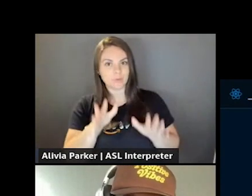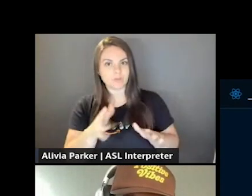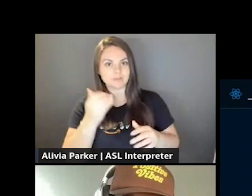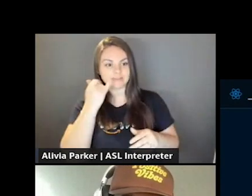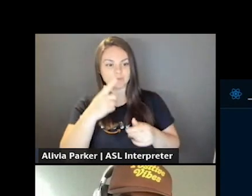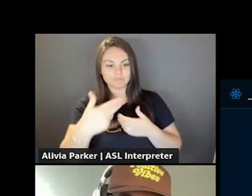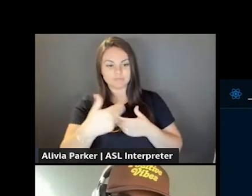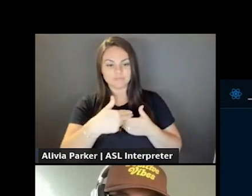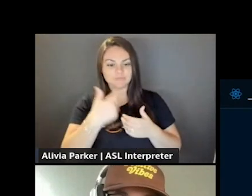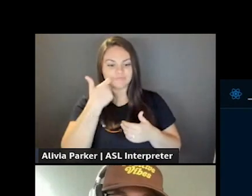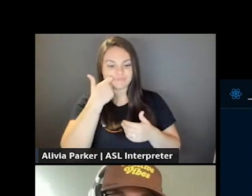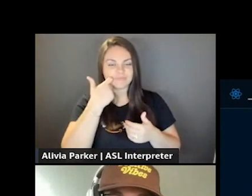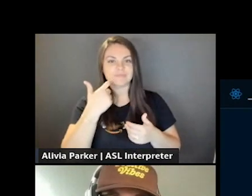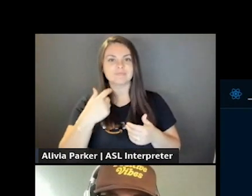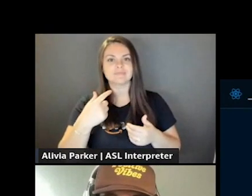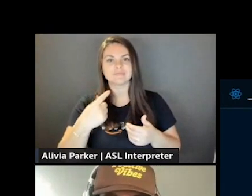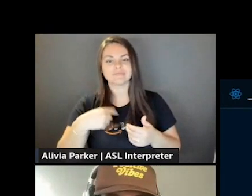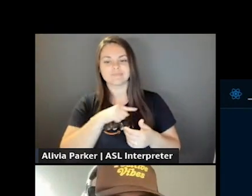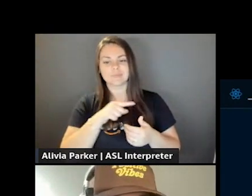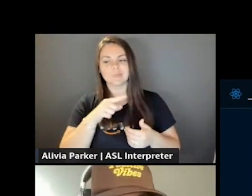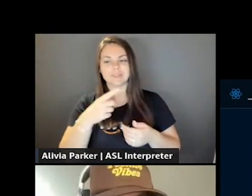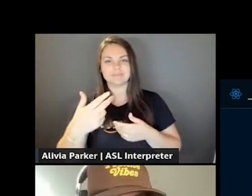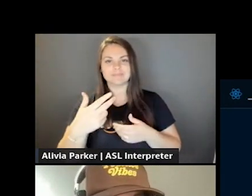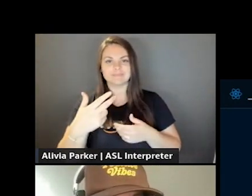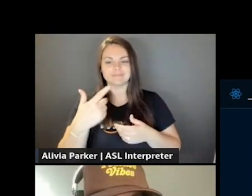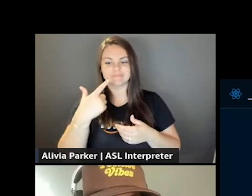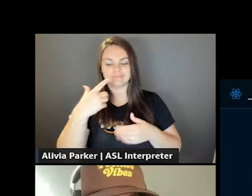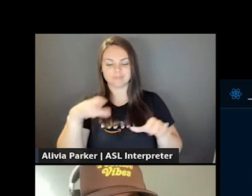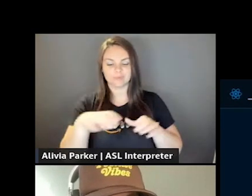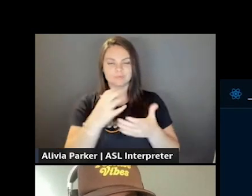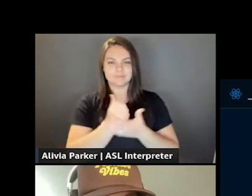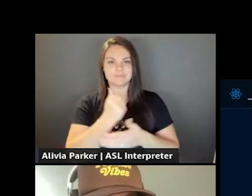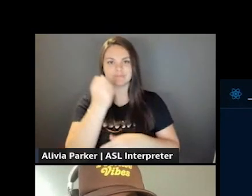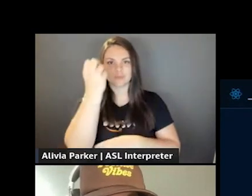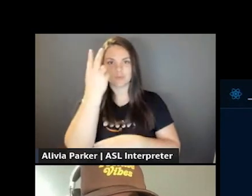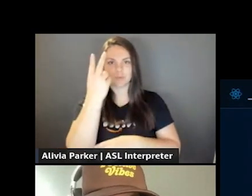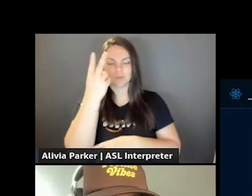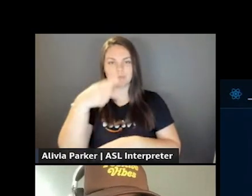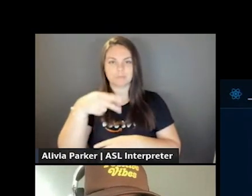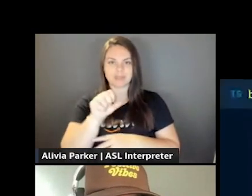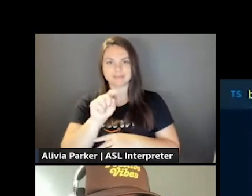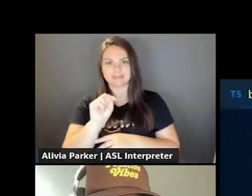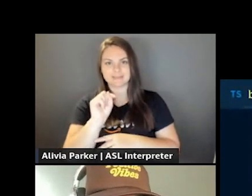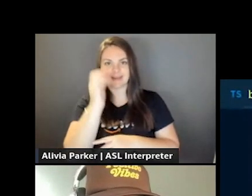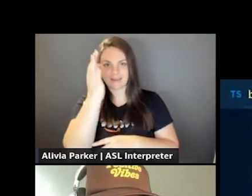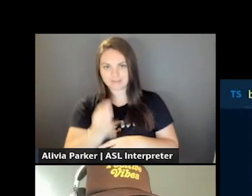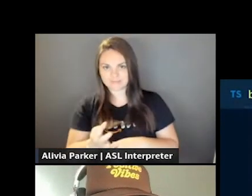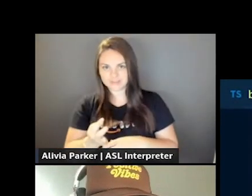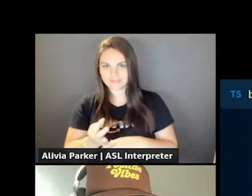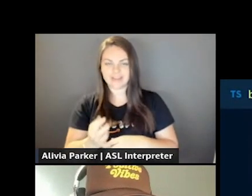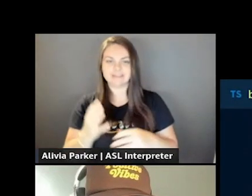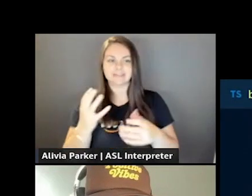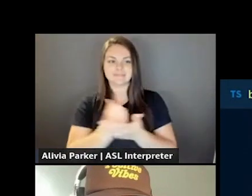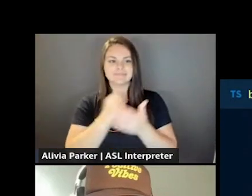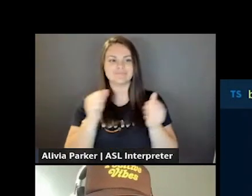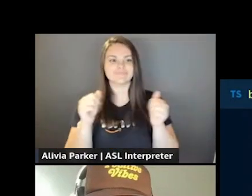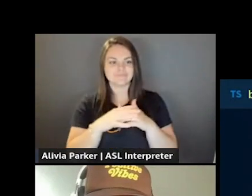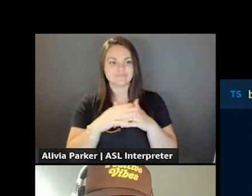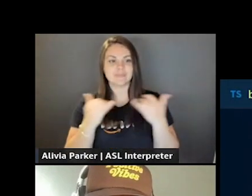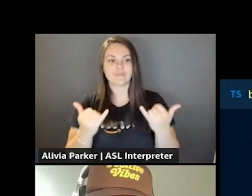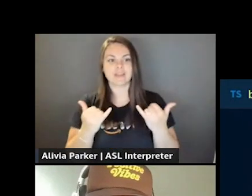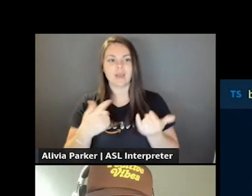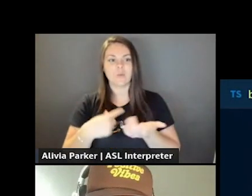is AWS On Air. We do this every Friday noon Pacific time, and right now we're talking to Michael, who is demoing